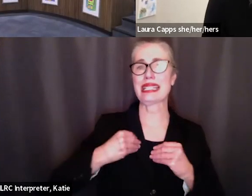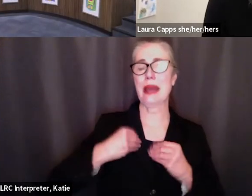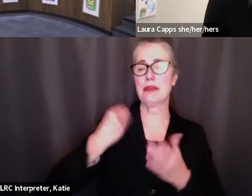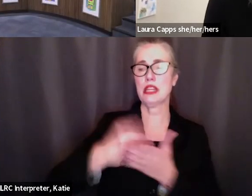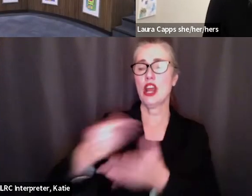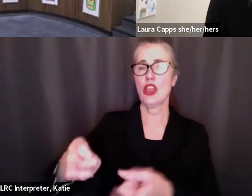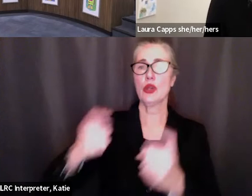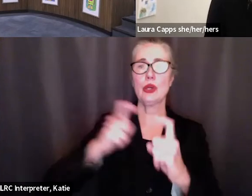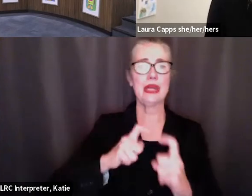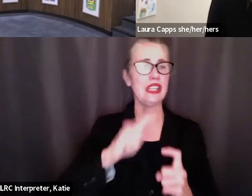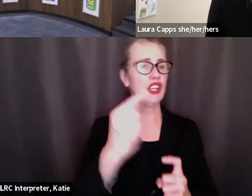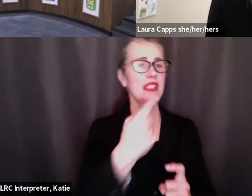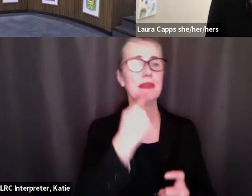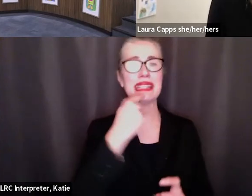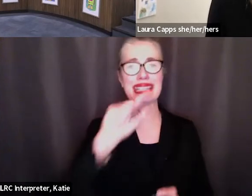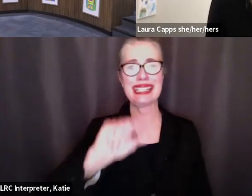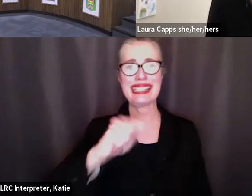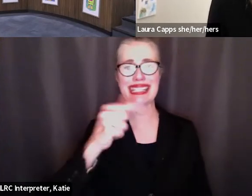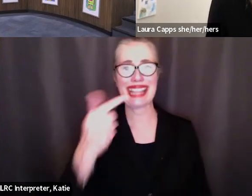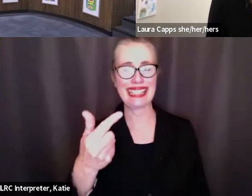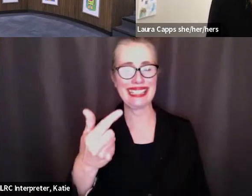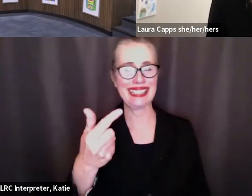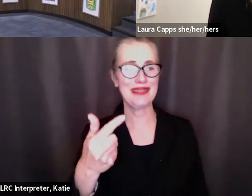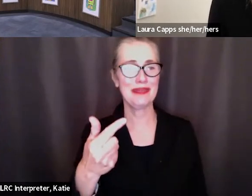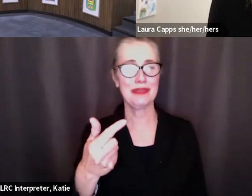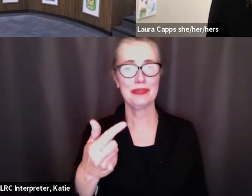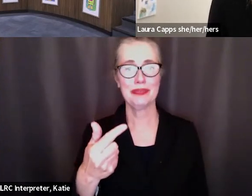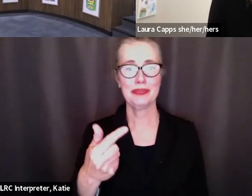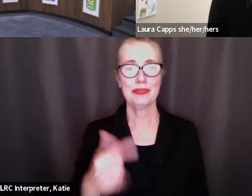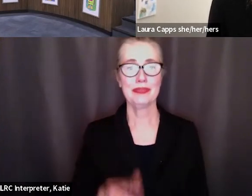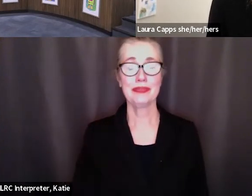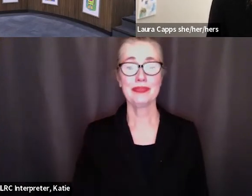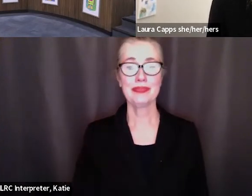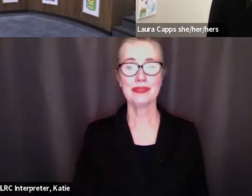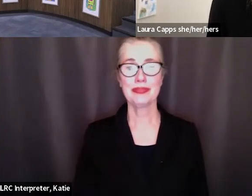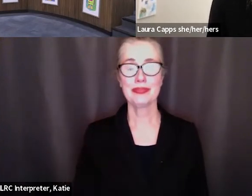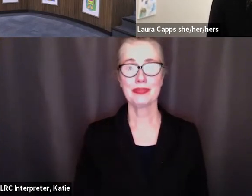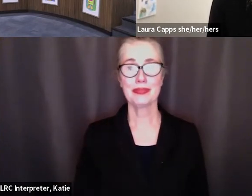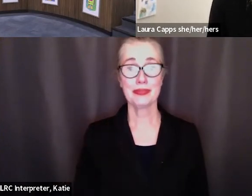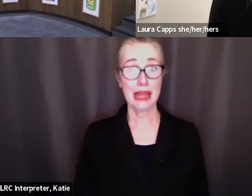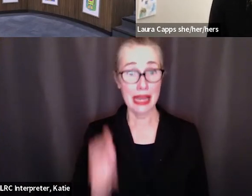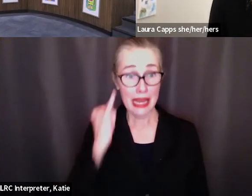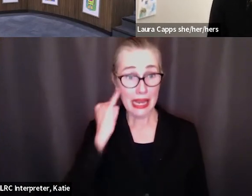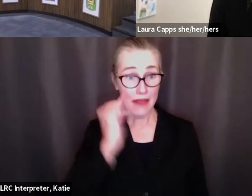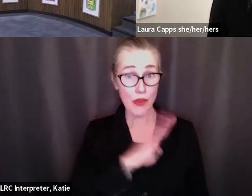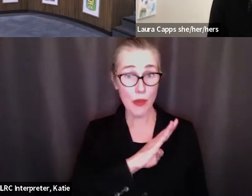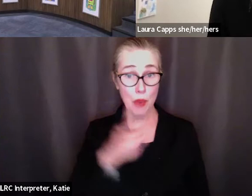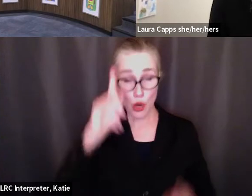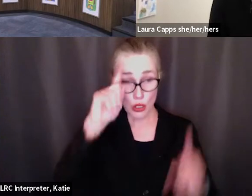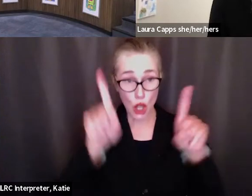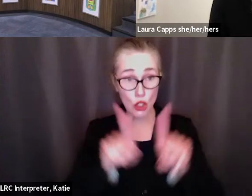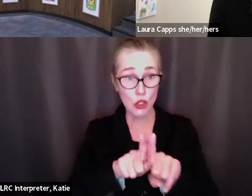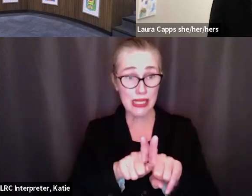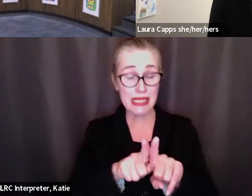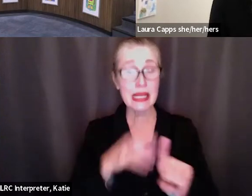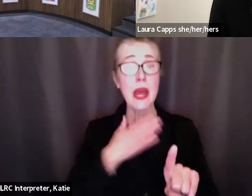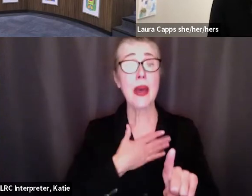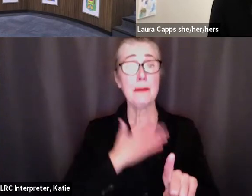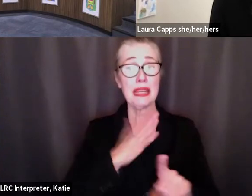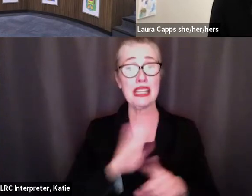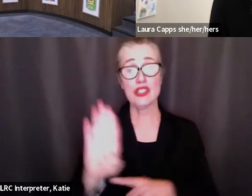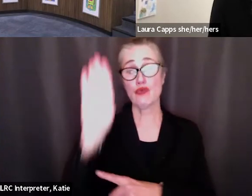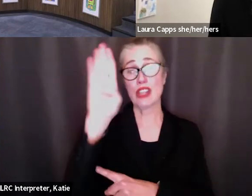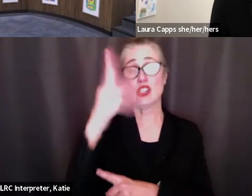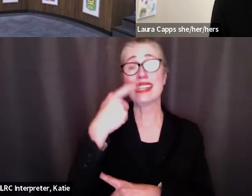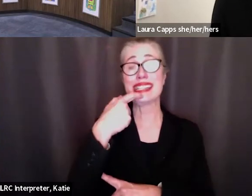um sorry um if if you are in agreement with this um please answer raise your hand and